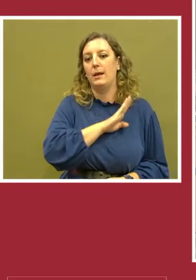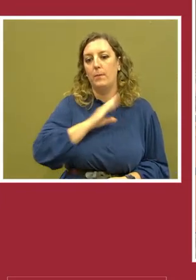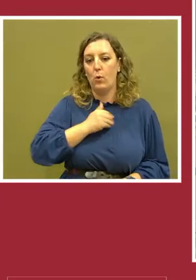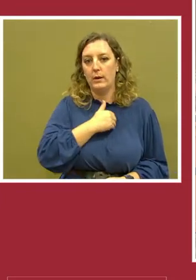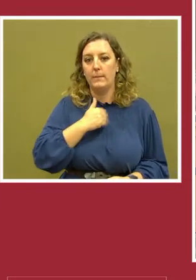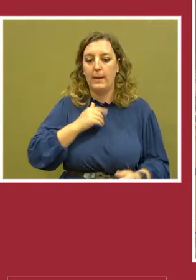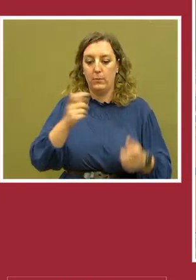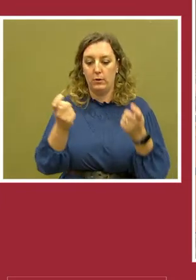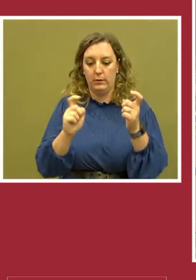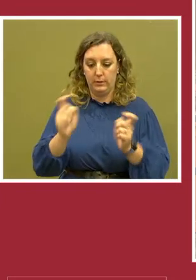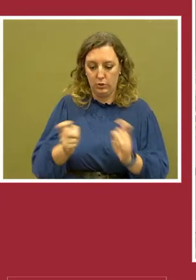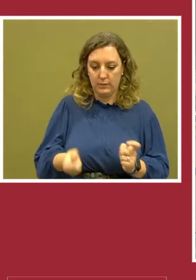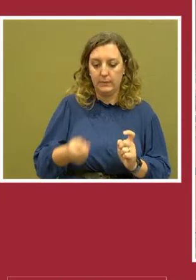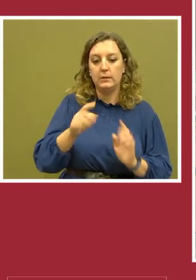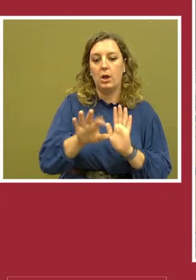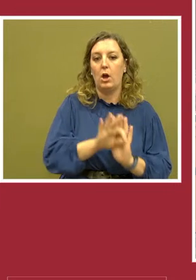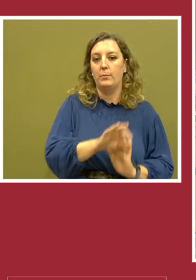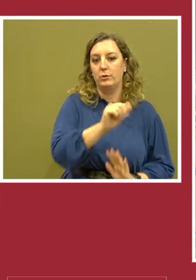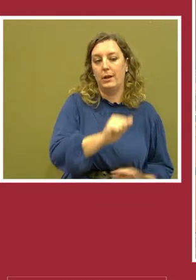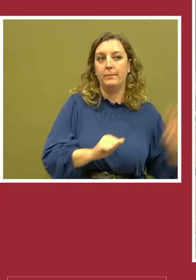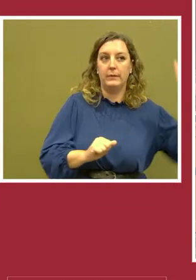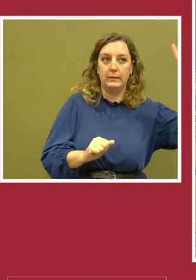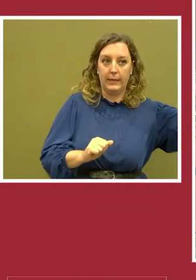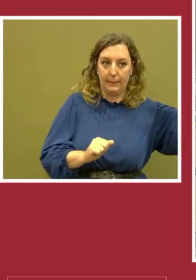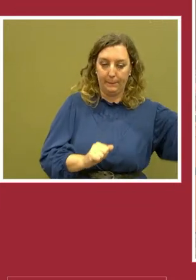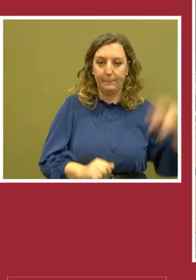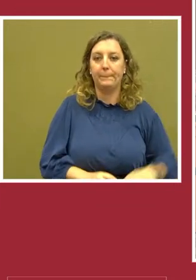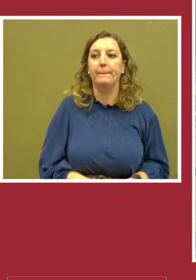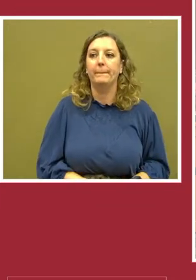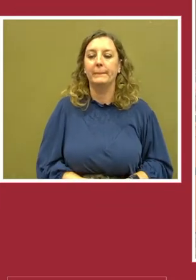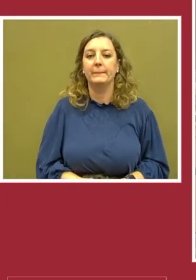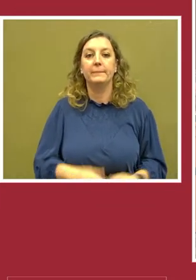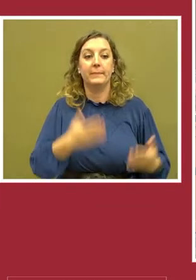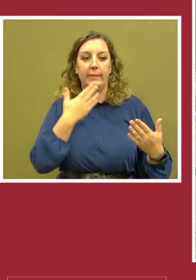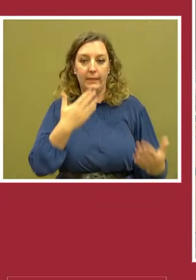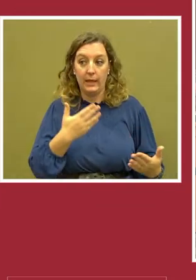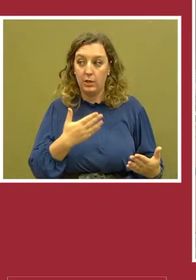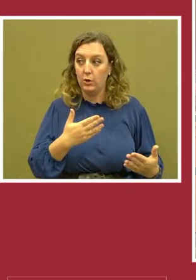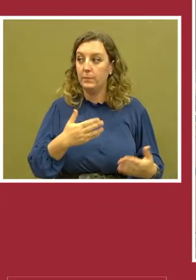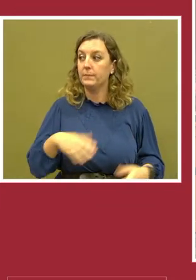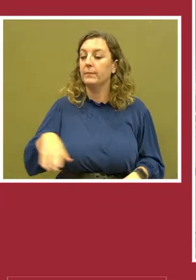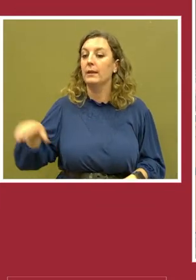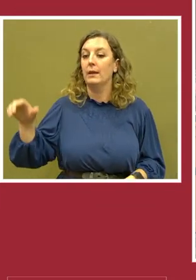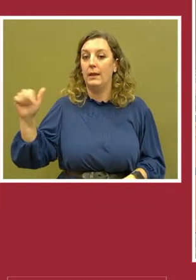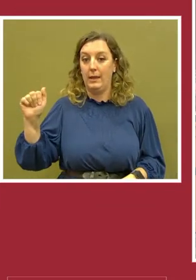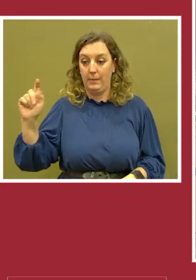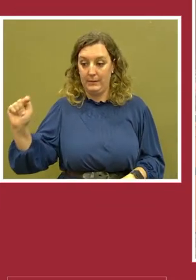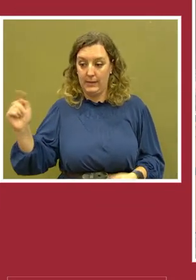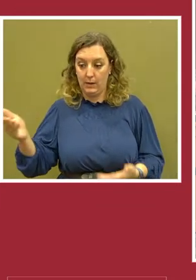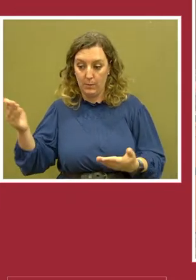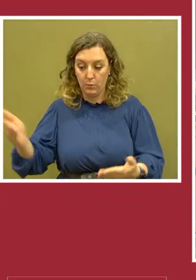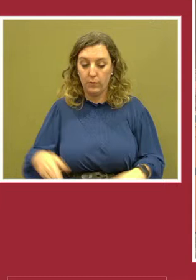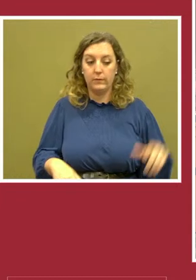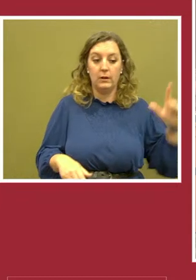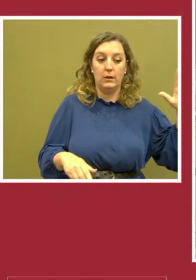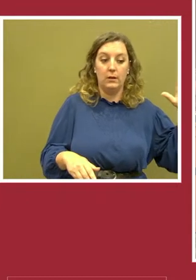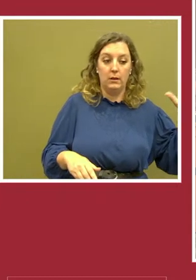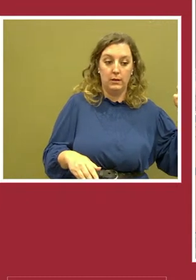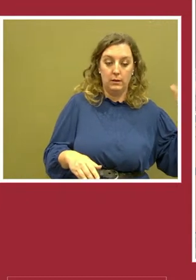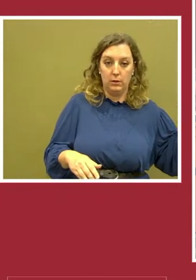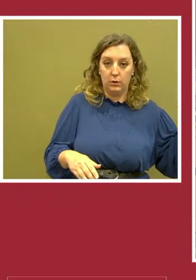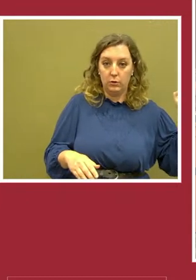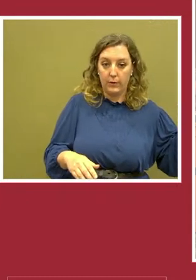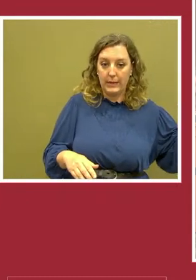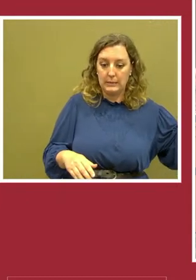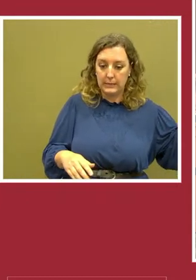A. I second that motion. Thank you. Director Tatum has moved. Director LeGrand